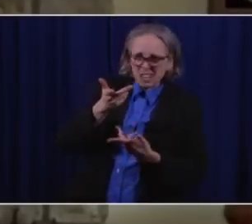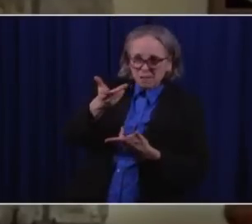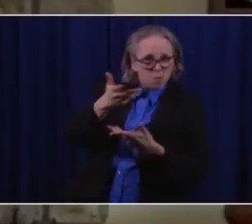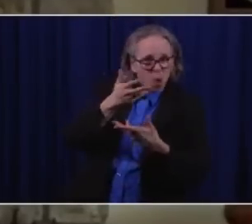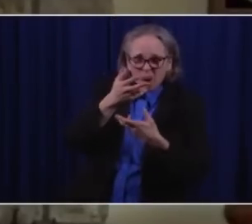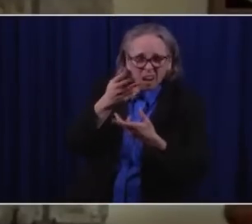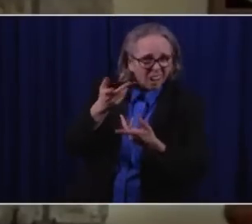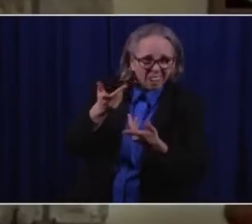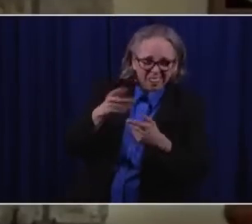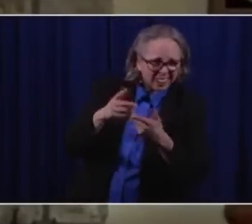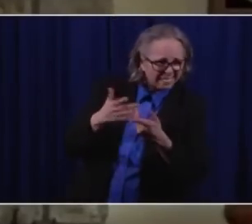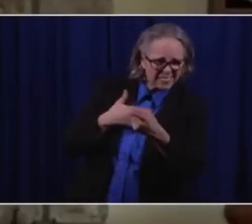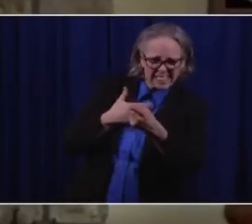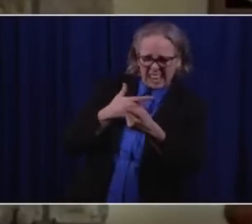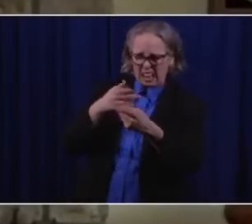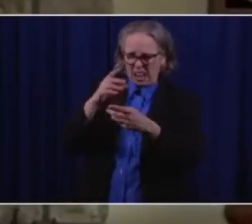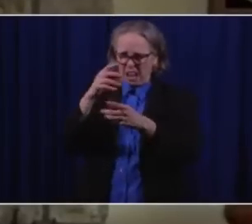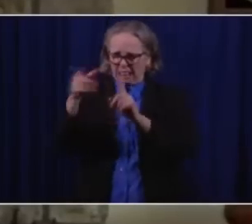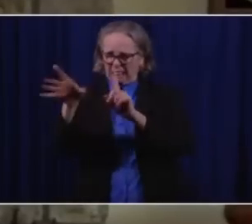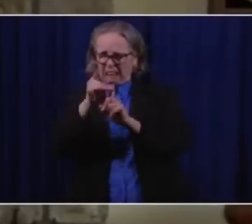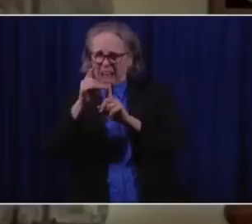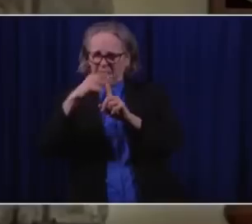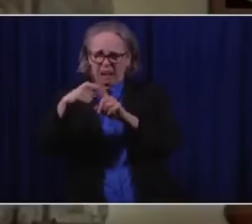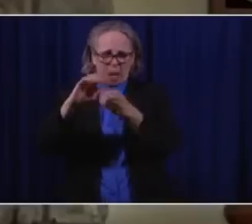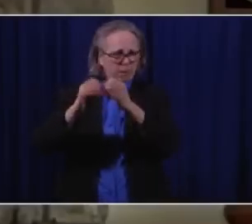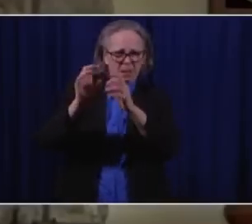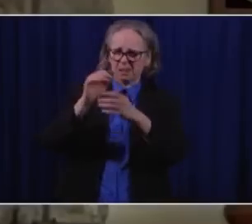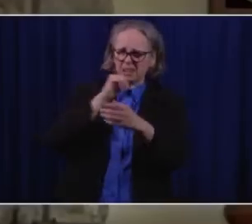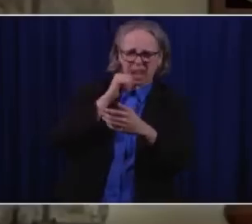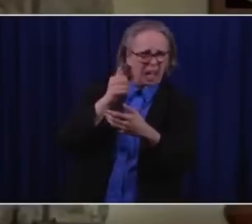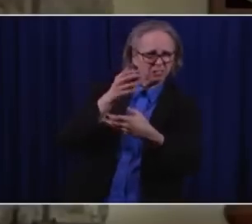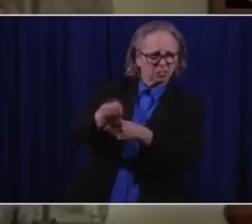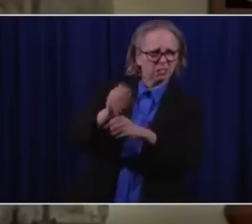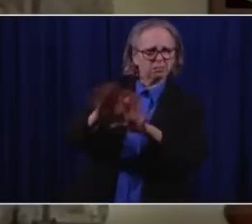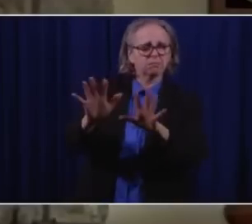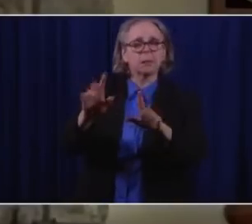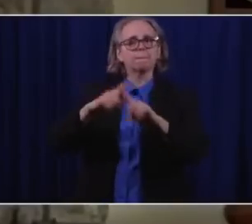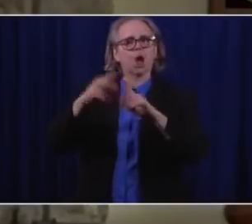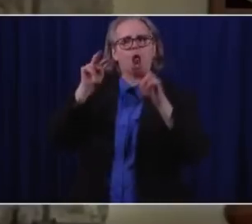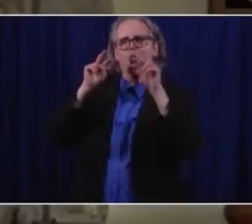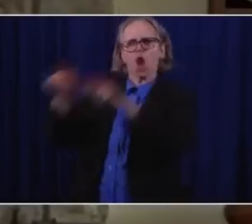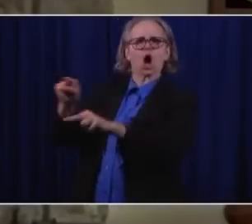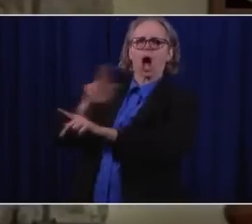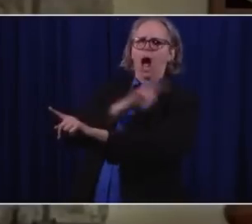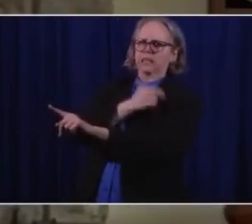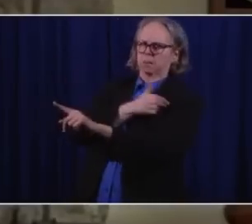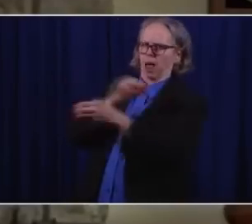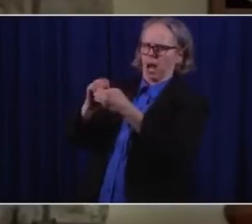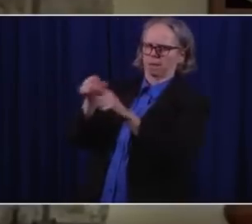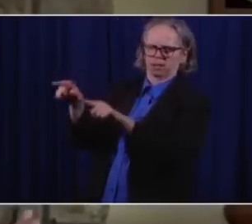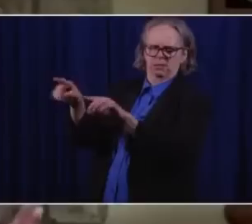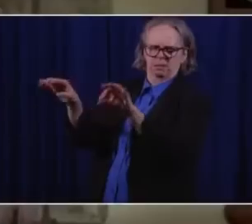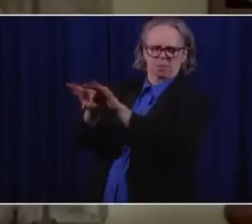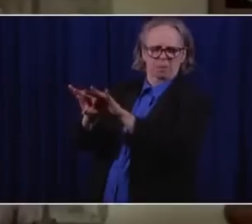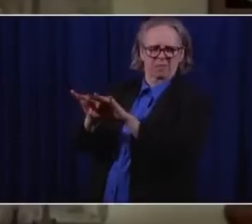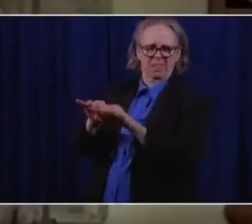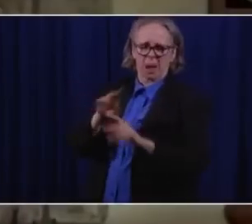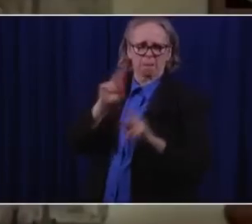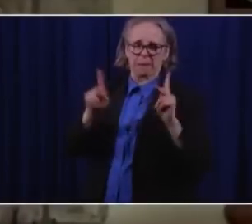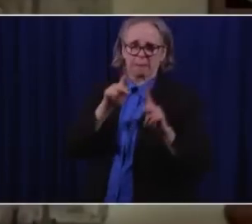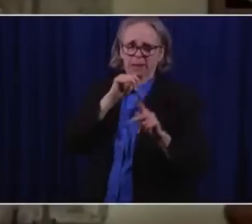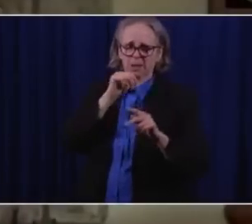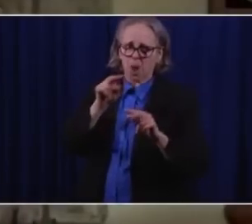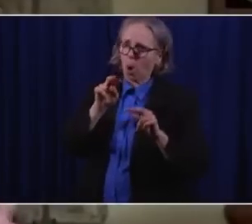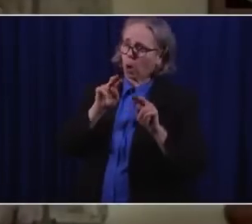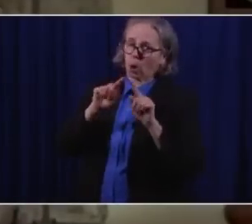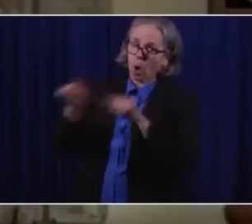can, look at the hospital numbers. Those people are not checking into hospitals just because they want to check into hospitals. They're checking